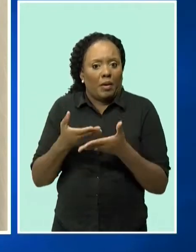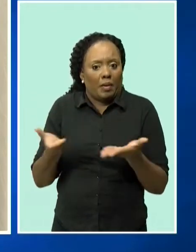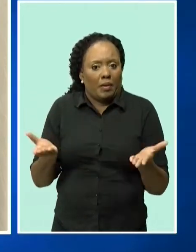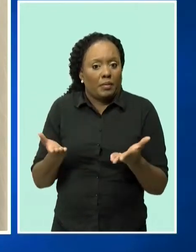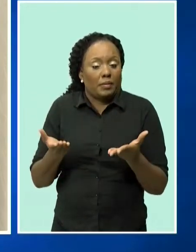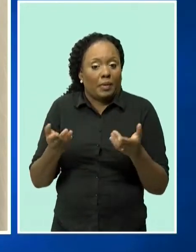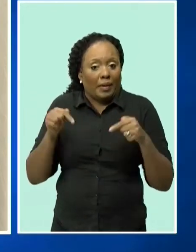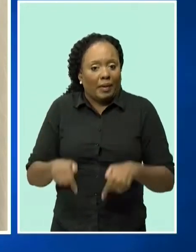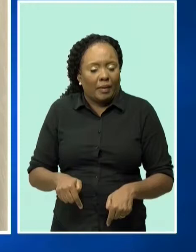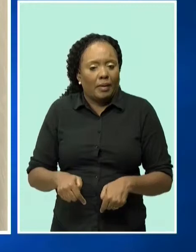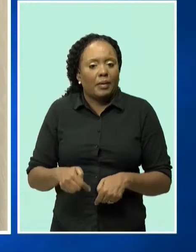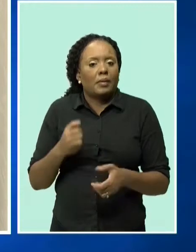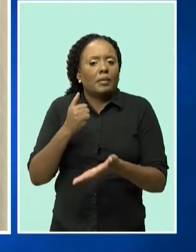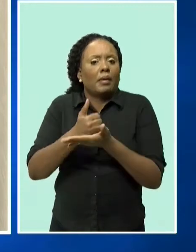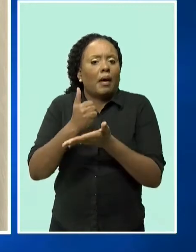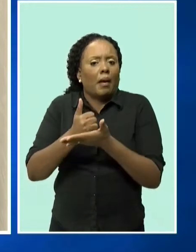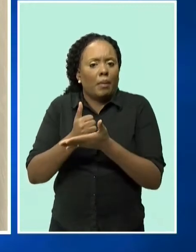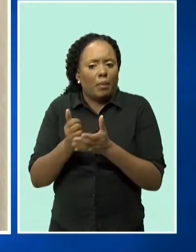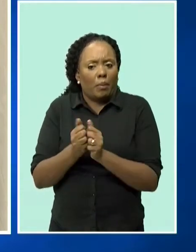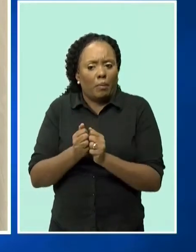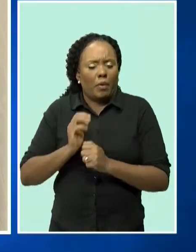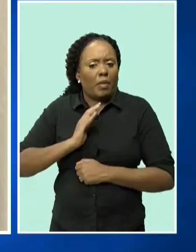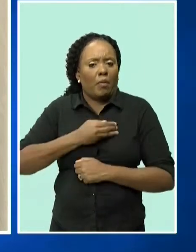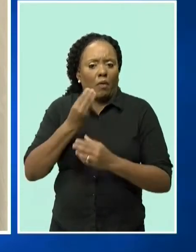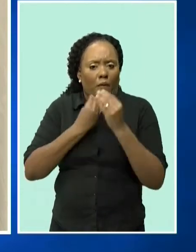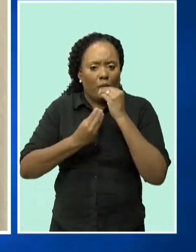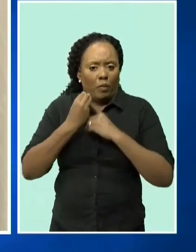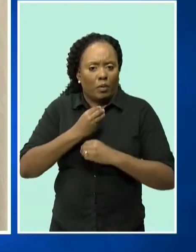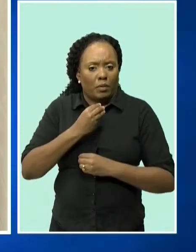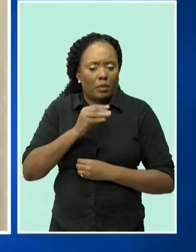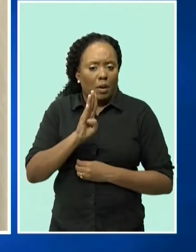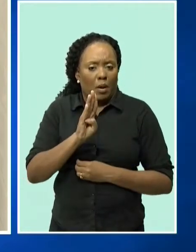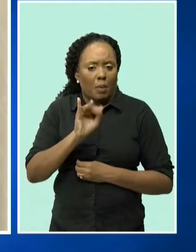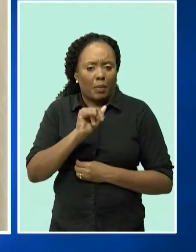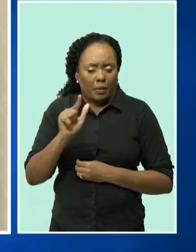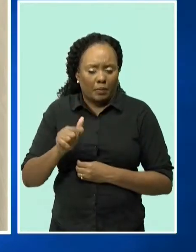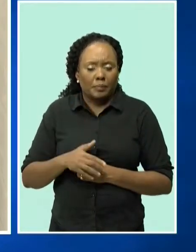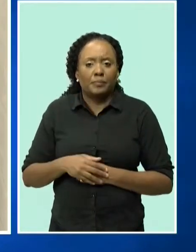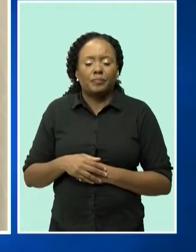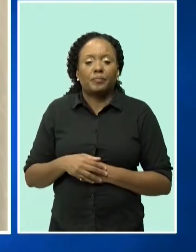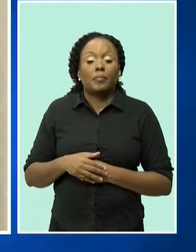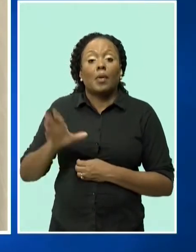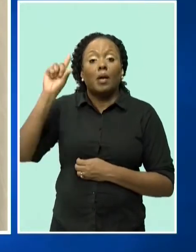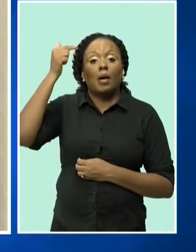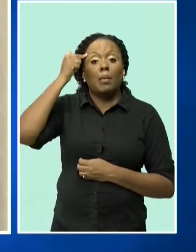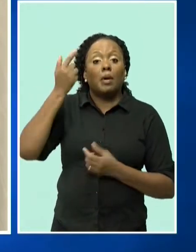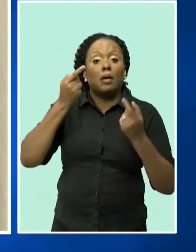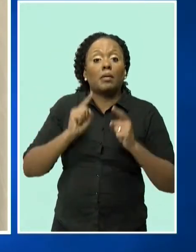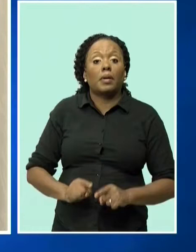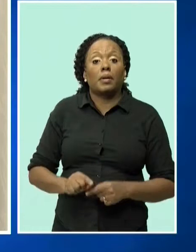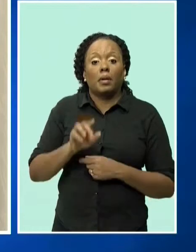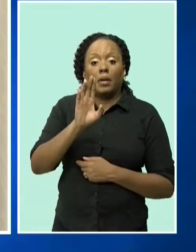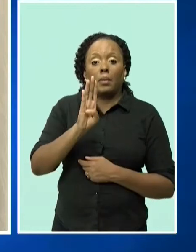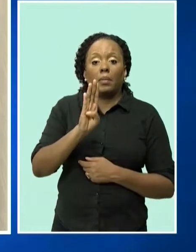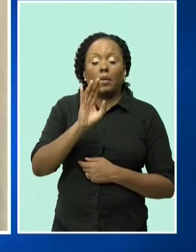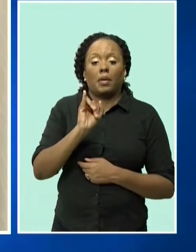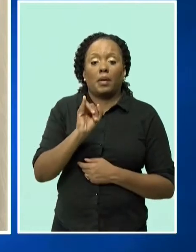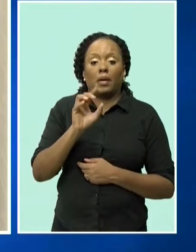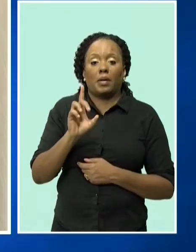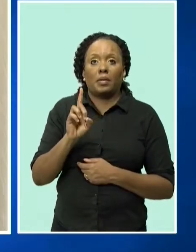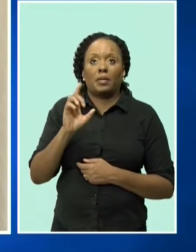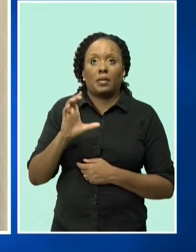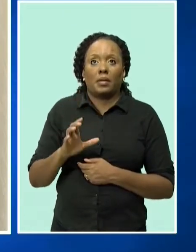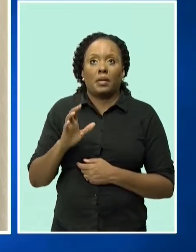that the Cabinet has agreed that the BIDC will now become